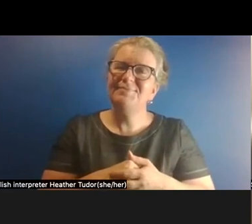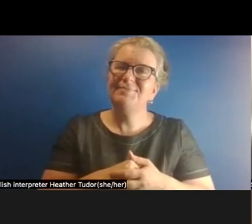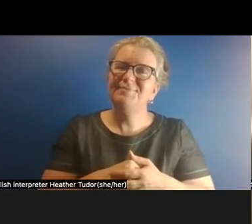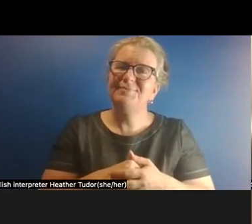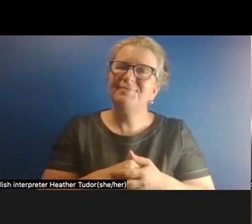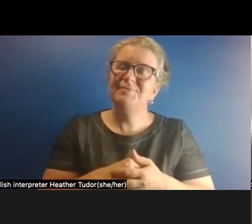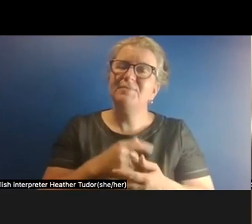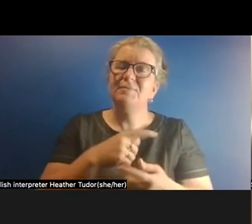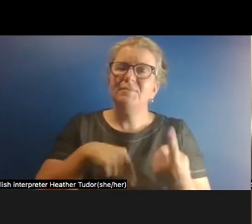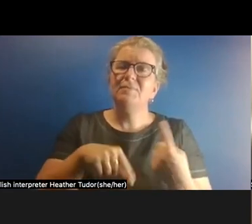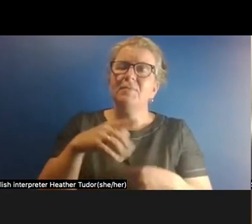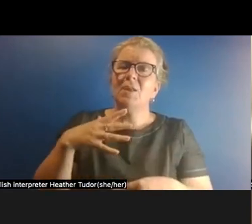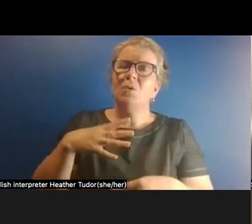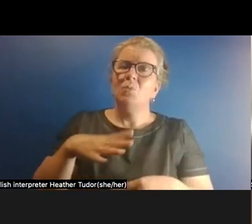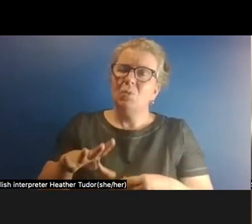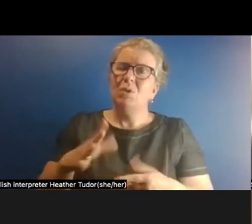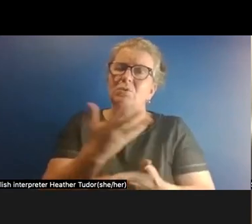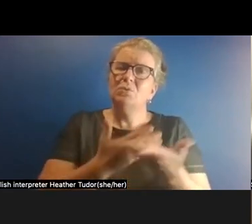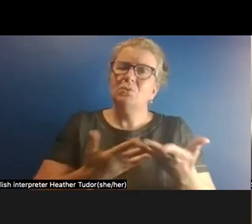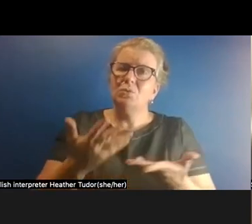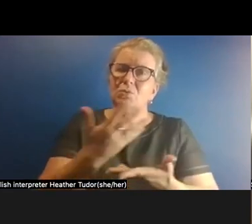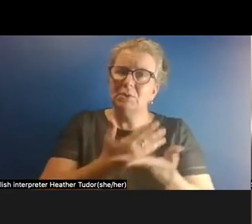killing of a